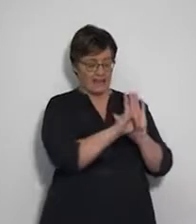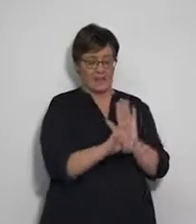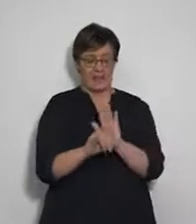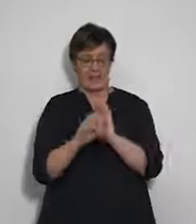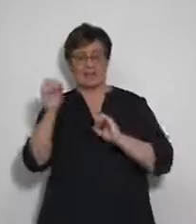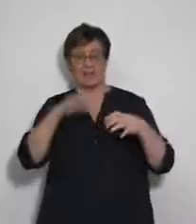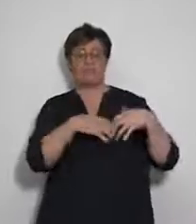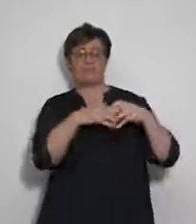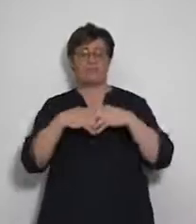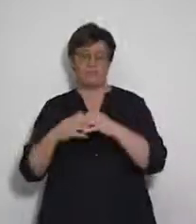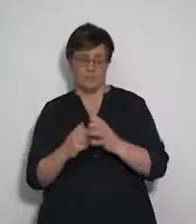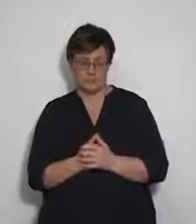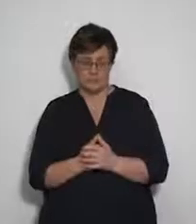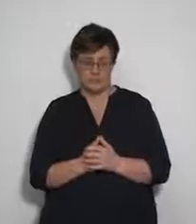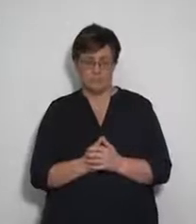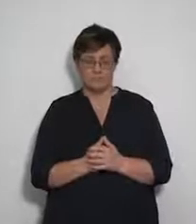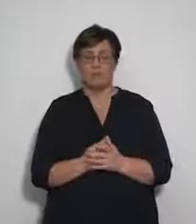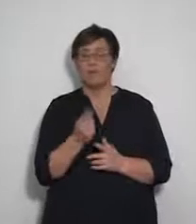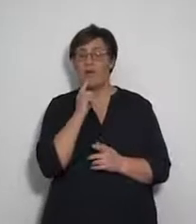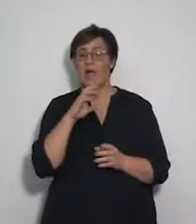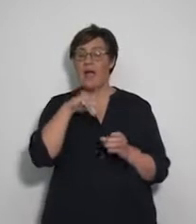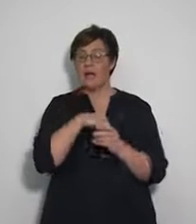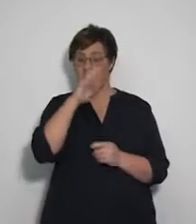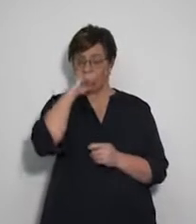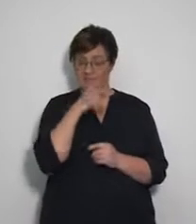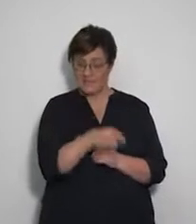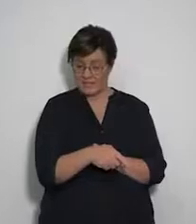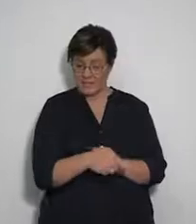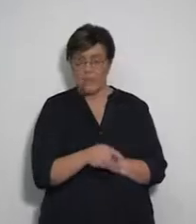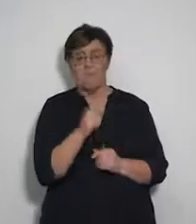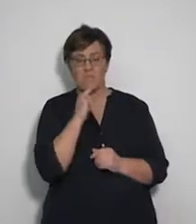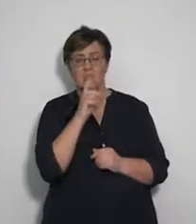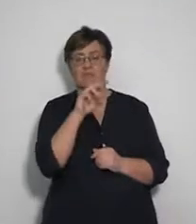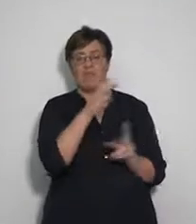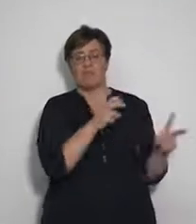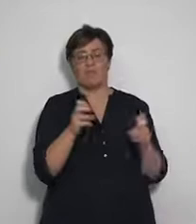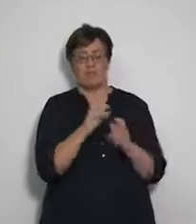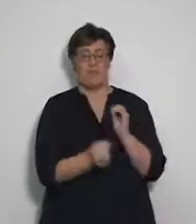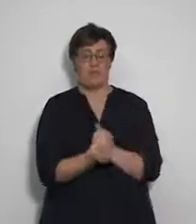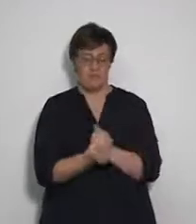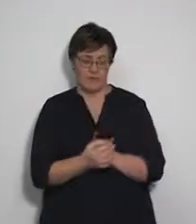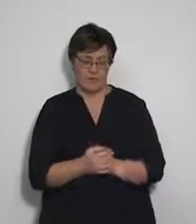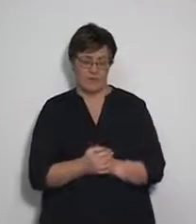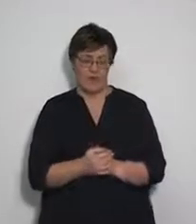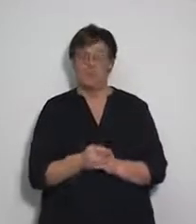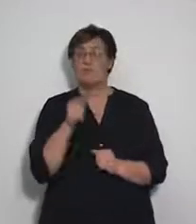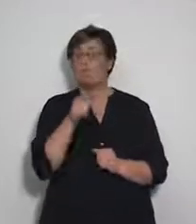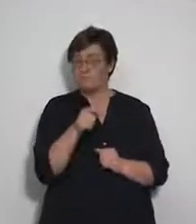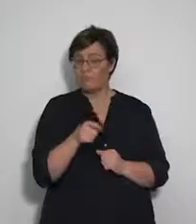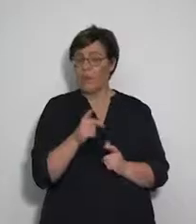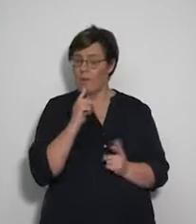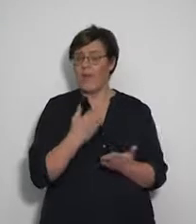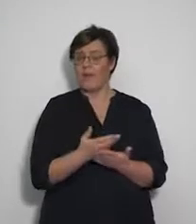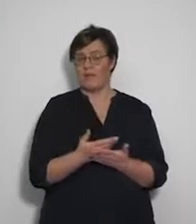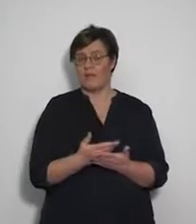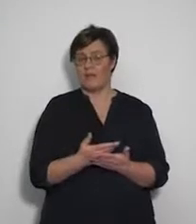identical cells. And we know that during interphase, we know that DNA replication occurs. So in this bit, you've got to